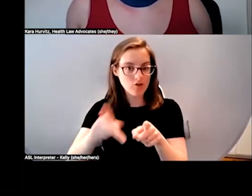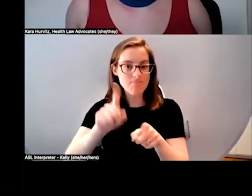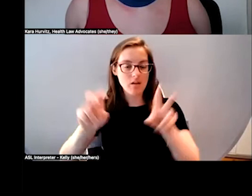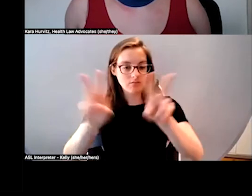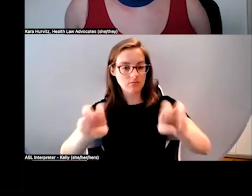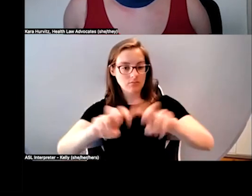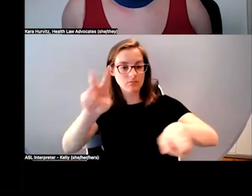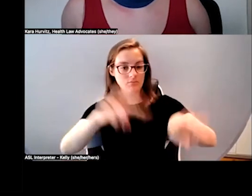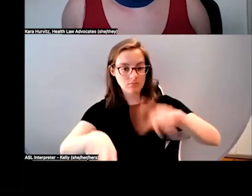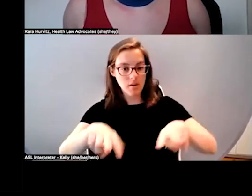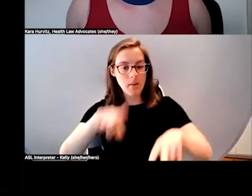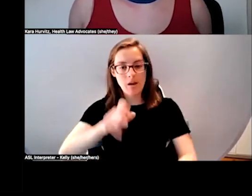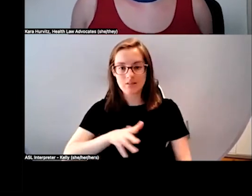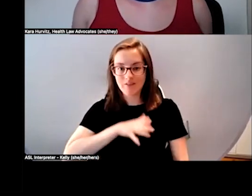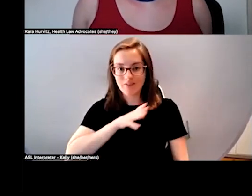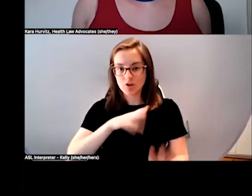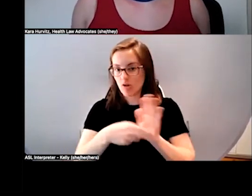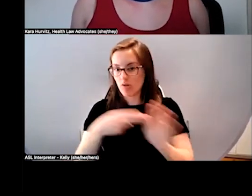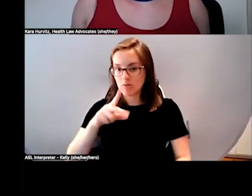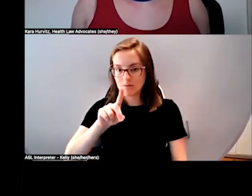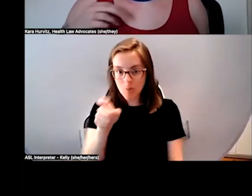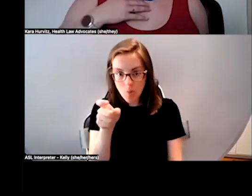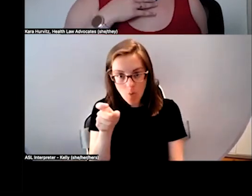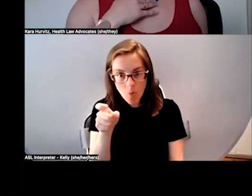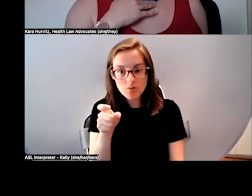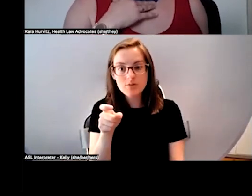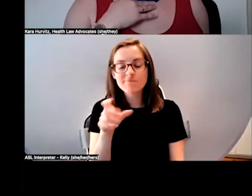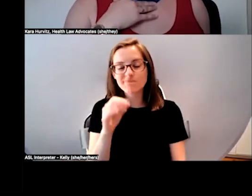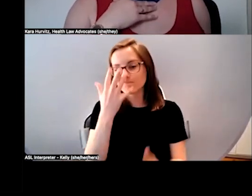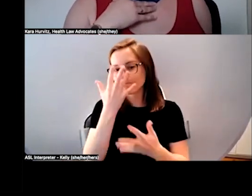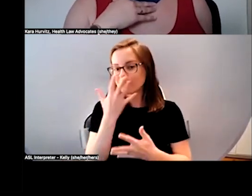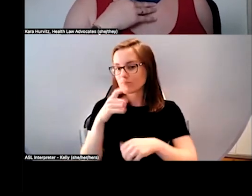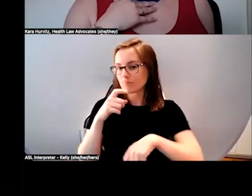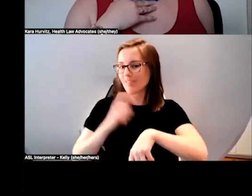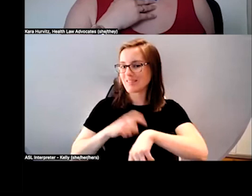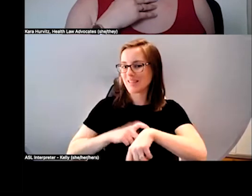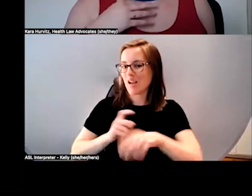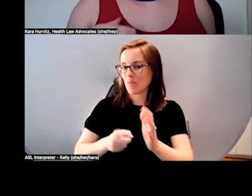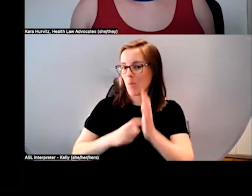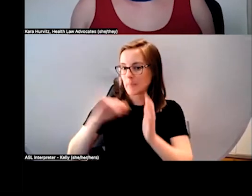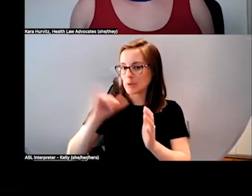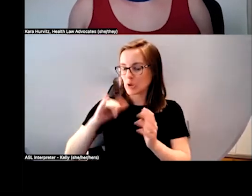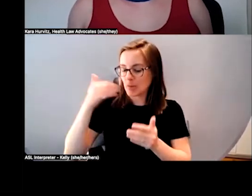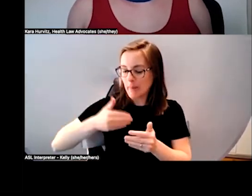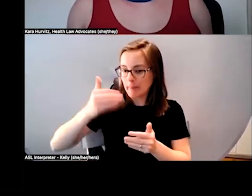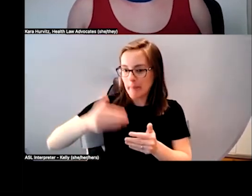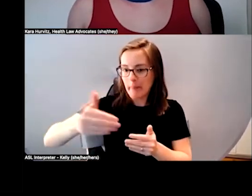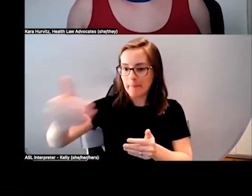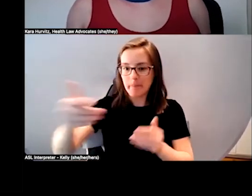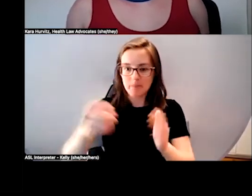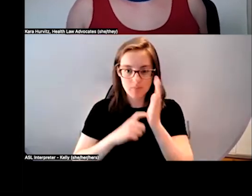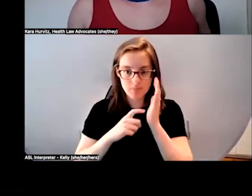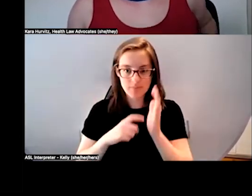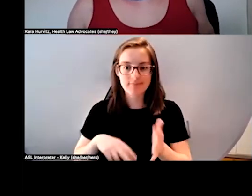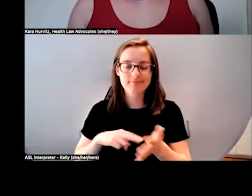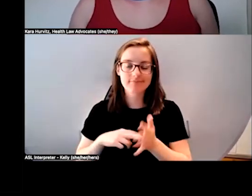gender dysphoria. And there are unfortunately, a lot of time-based requirements. So things might end up needing a